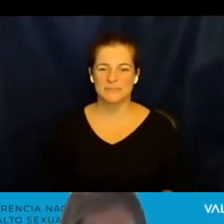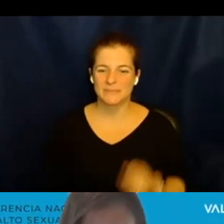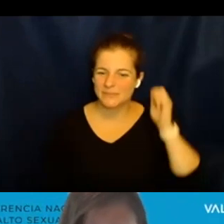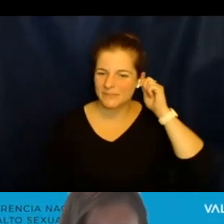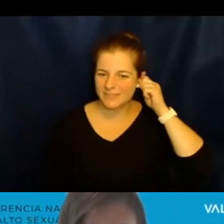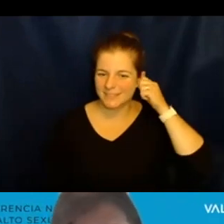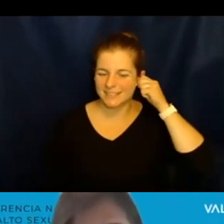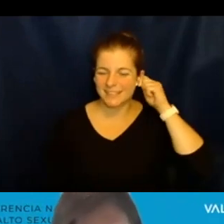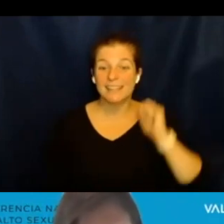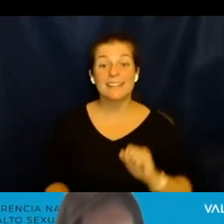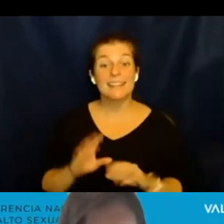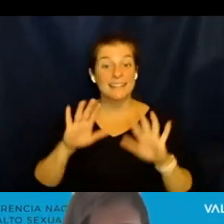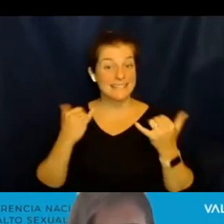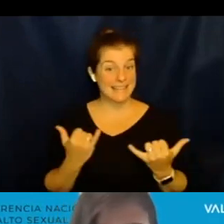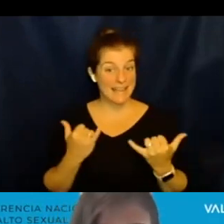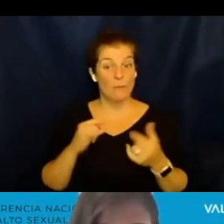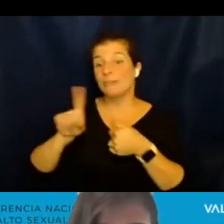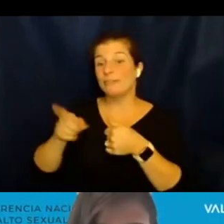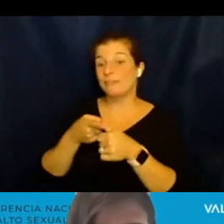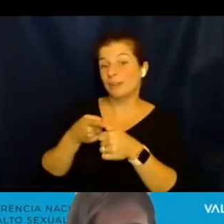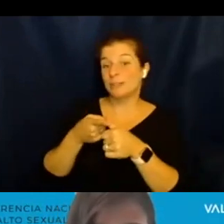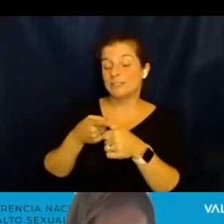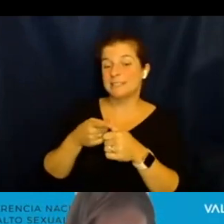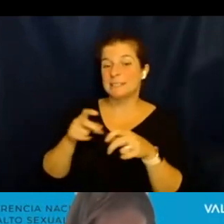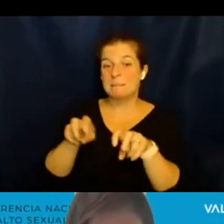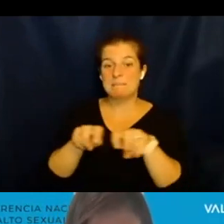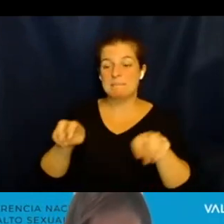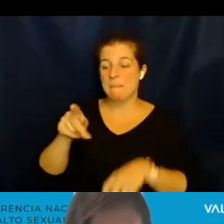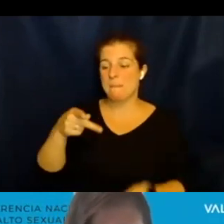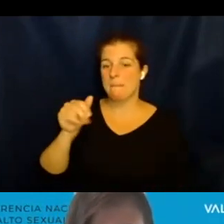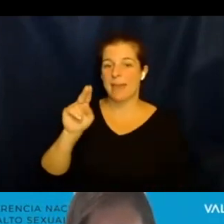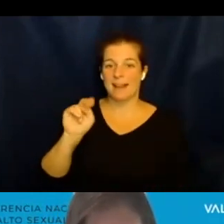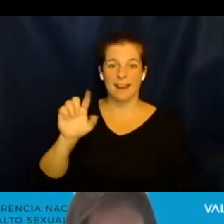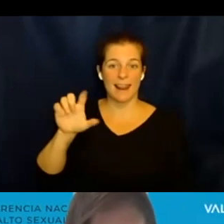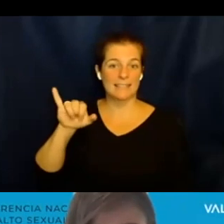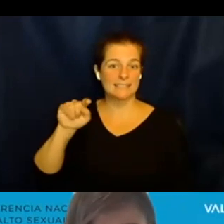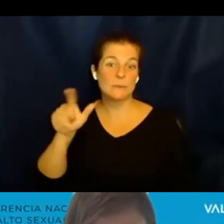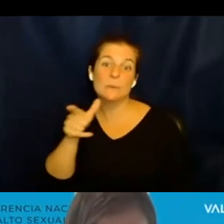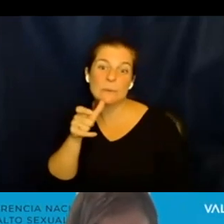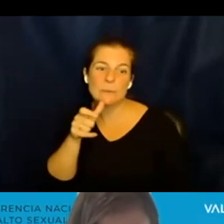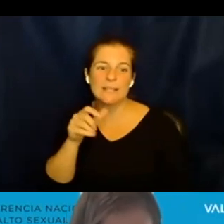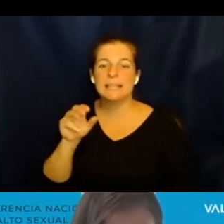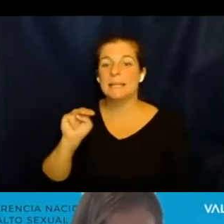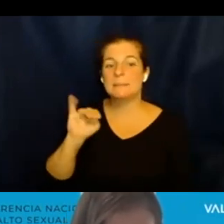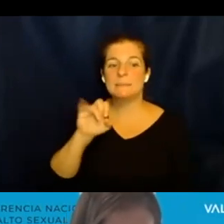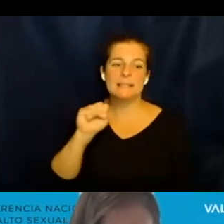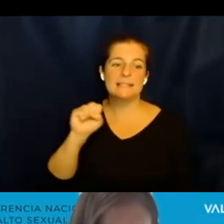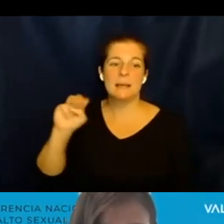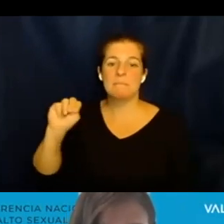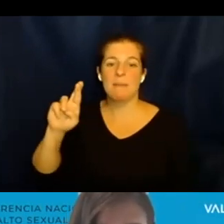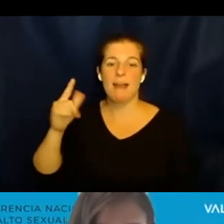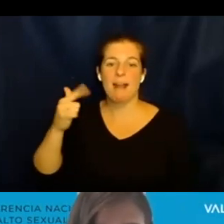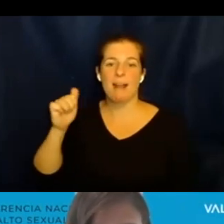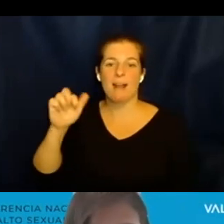And our first speaker, our first panelist today is Ms. Margaret Sousa. Many of you in California